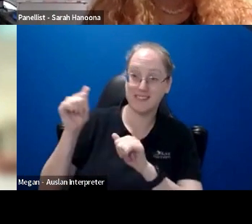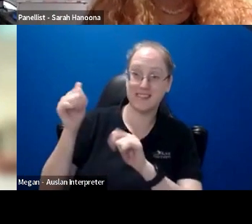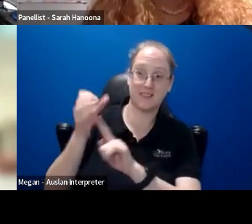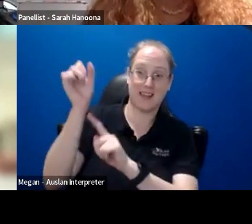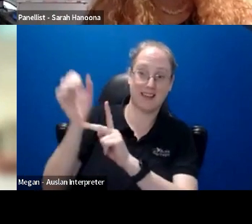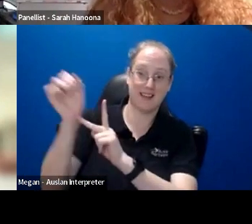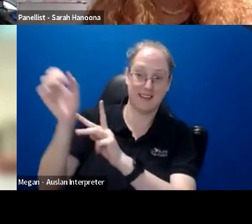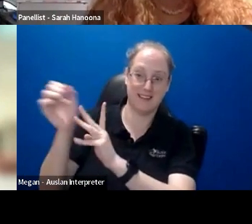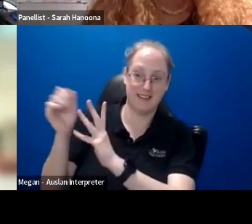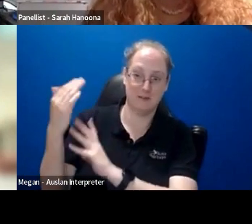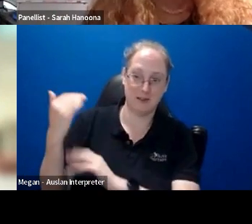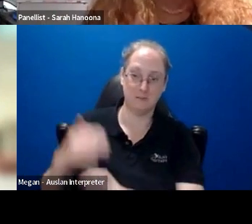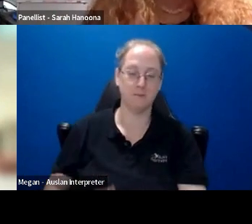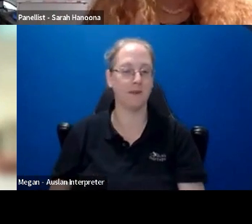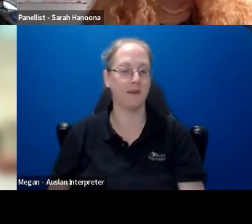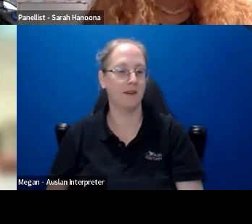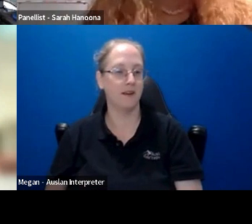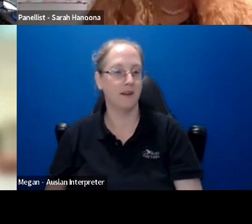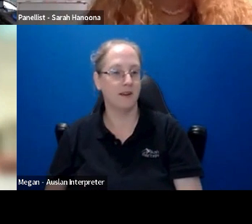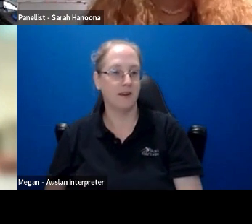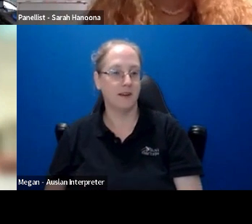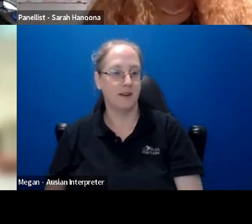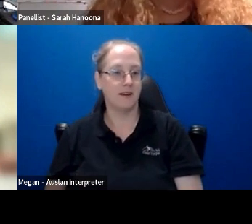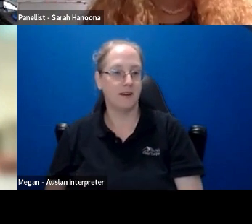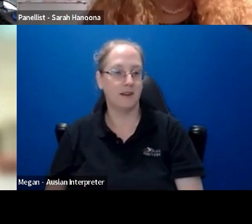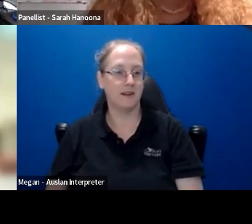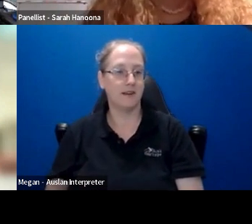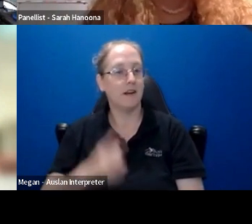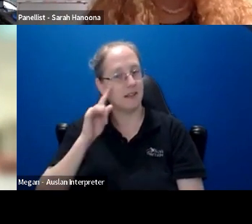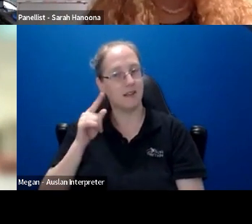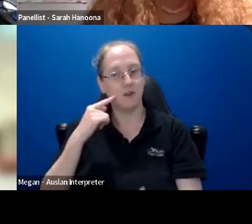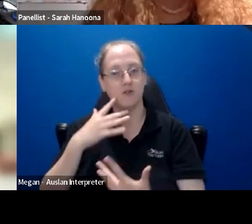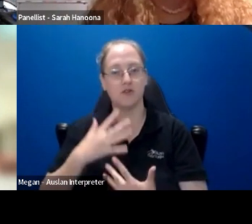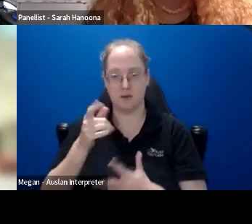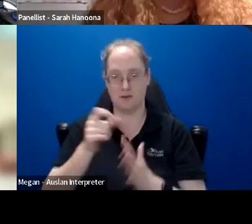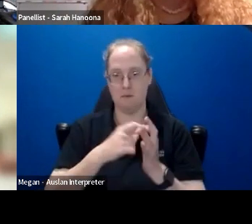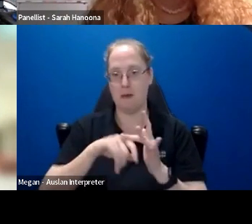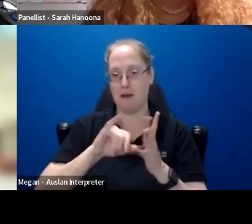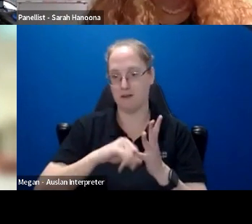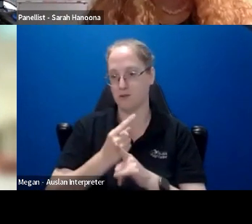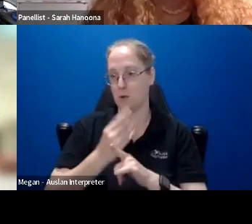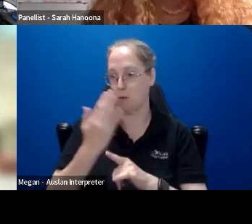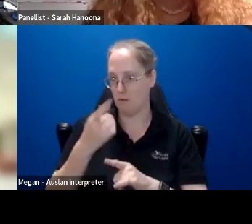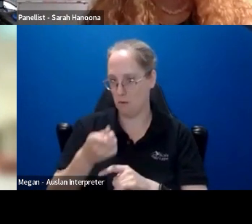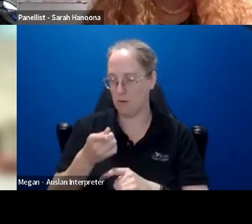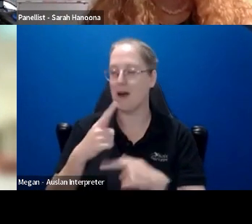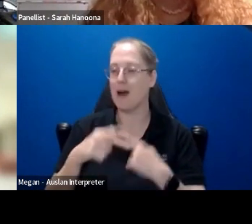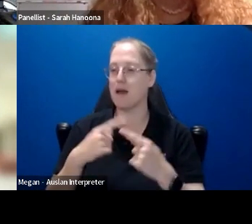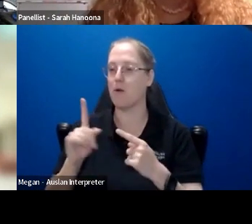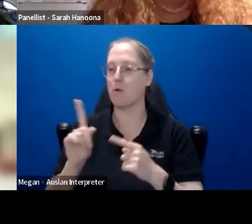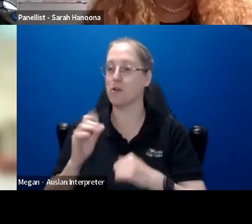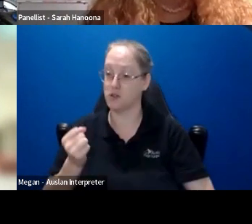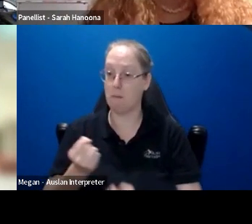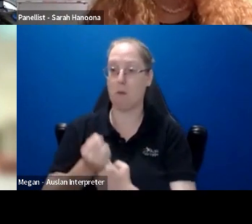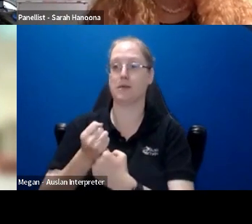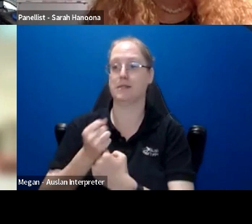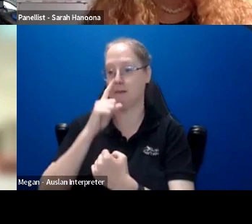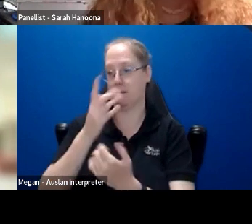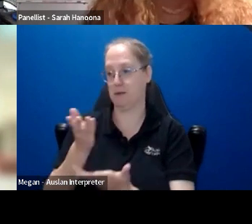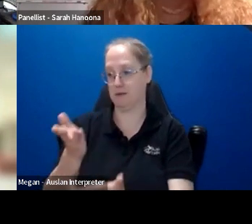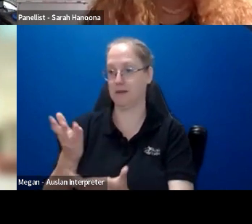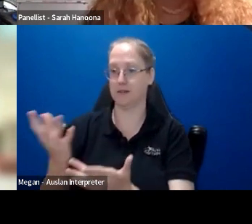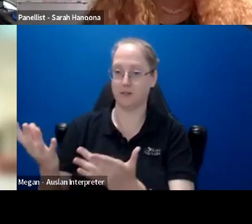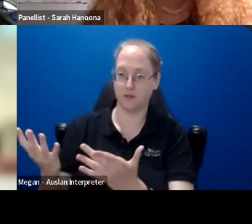in recently. I think you've really highlighted what Paris was saying too around, supporting people to